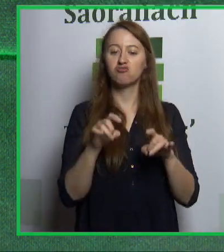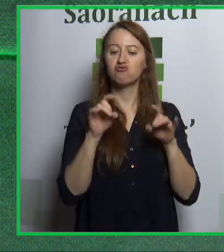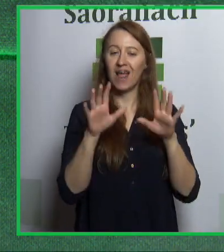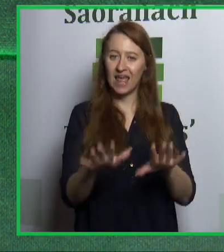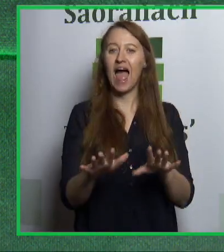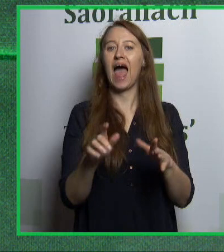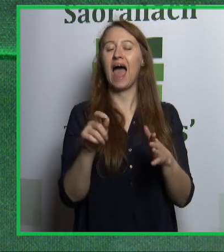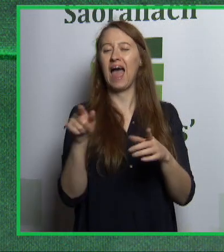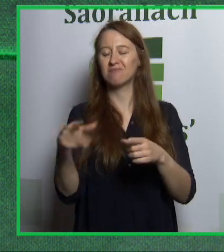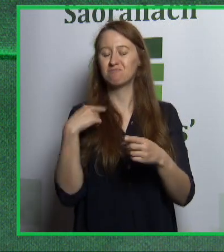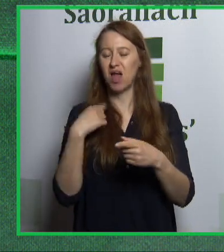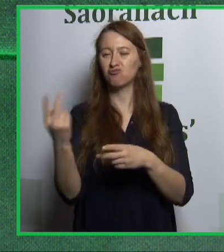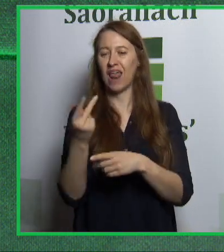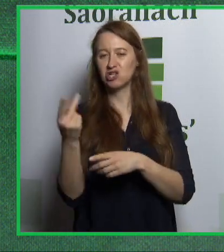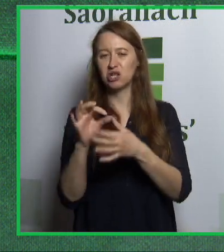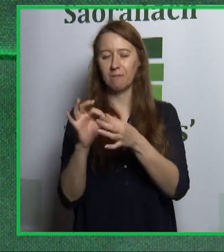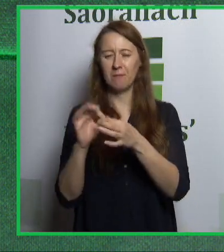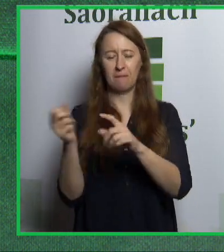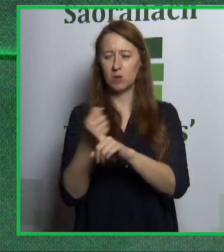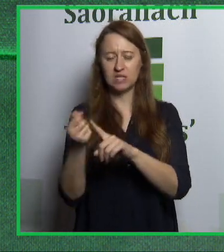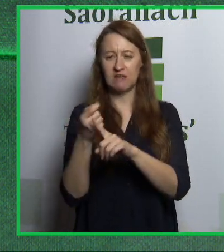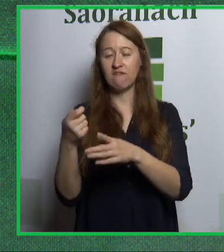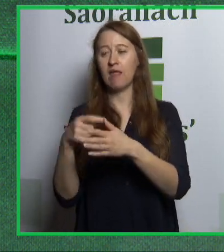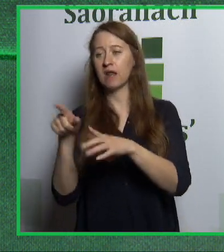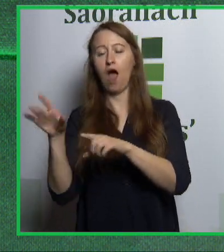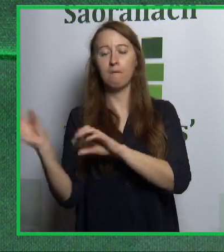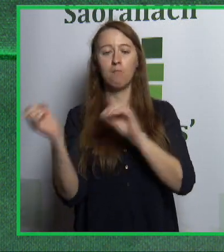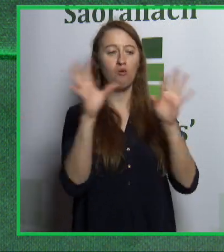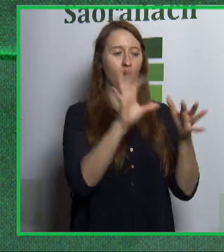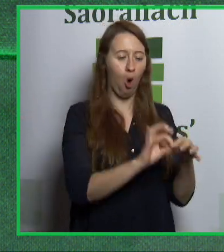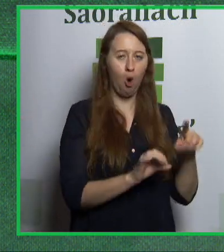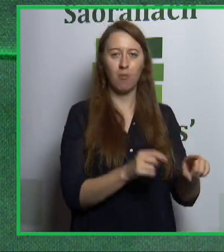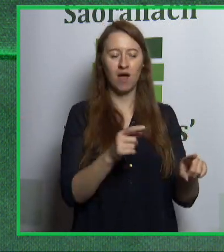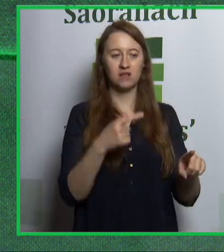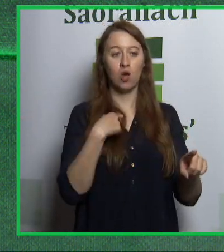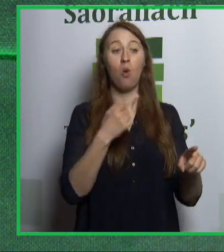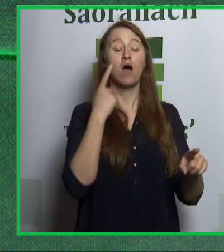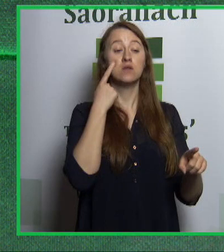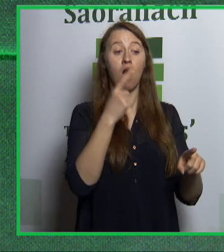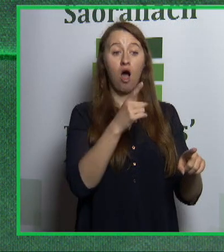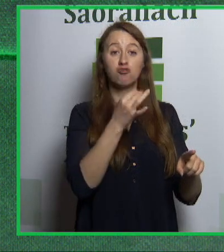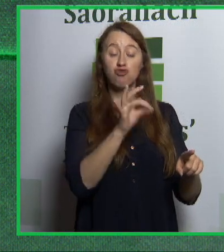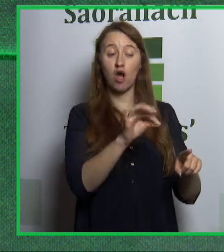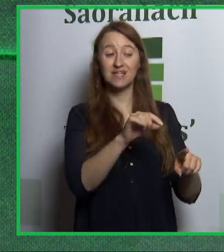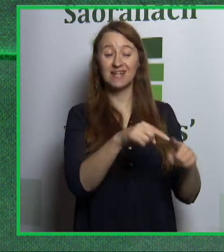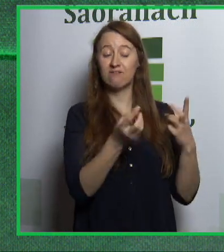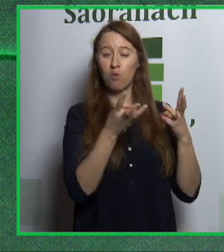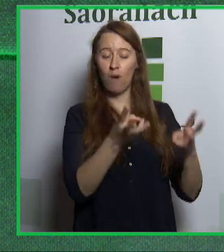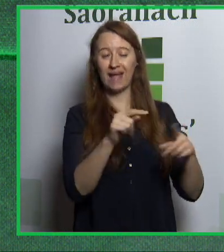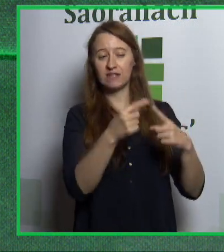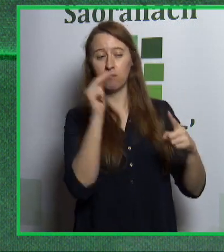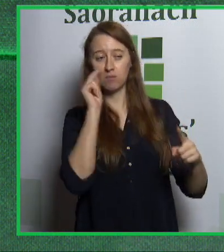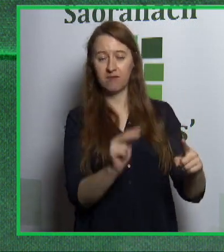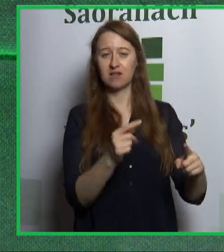then, I started to view drug use through a different lens. I developed a few anxiety disorders,